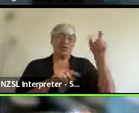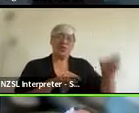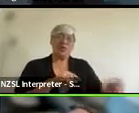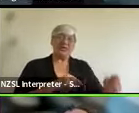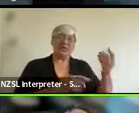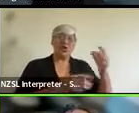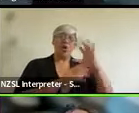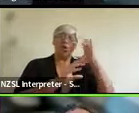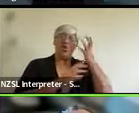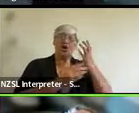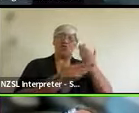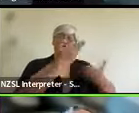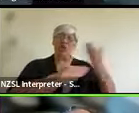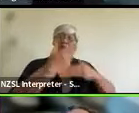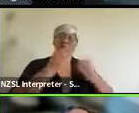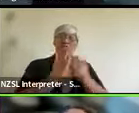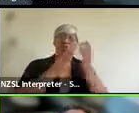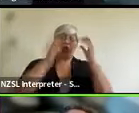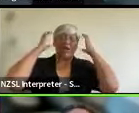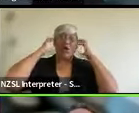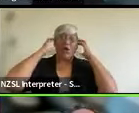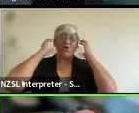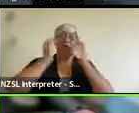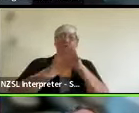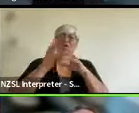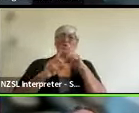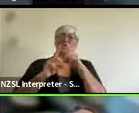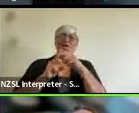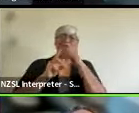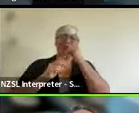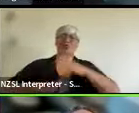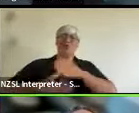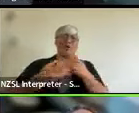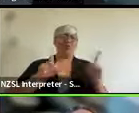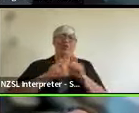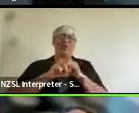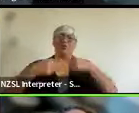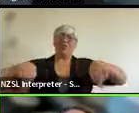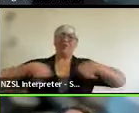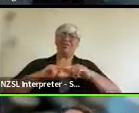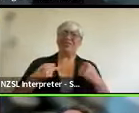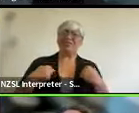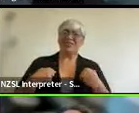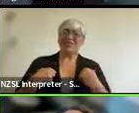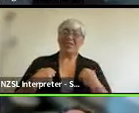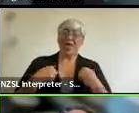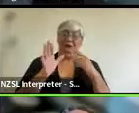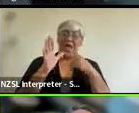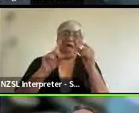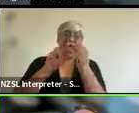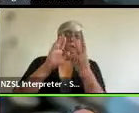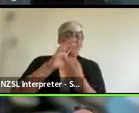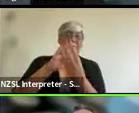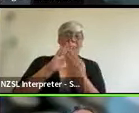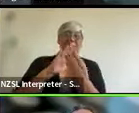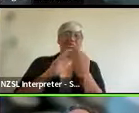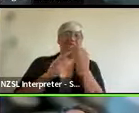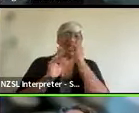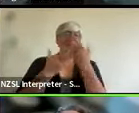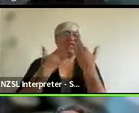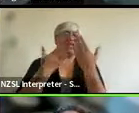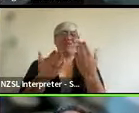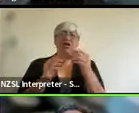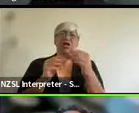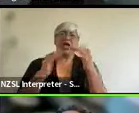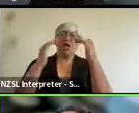you an audio description to headphones so my daughter can enjoy it alongside the rest of us. There's an app that incorporates sighted live guides. And